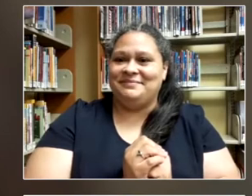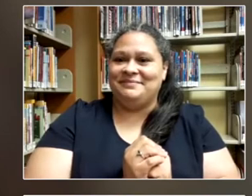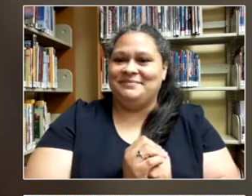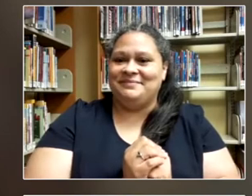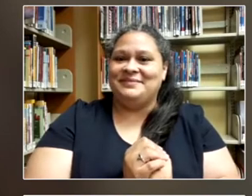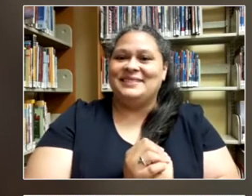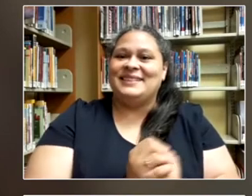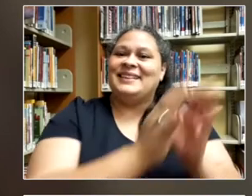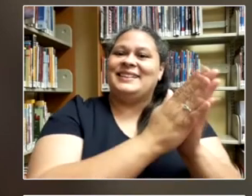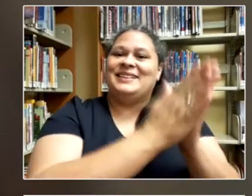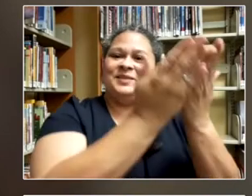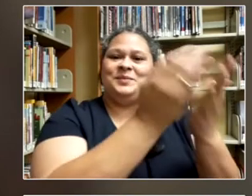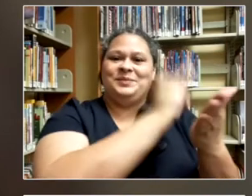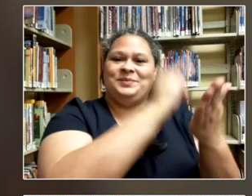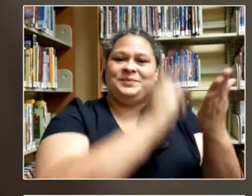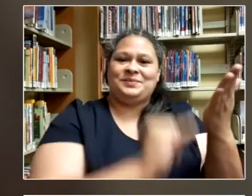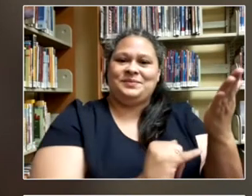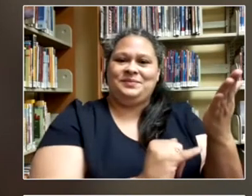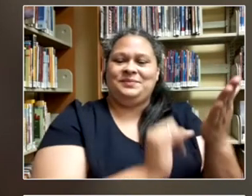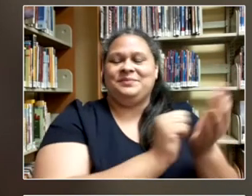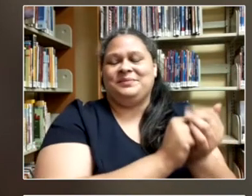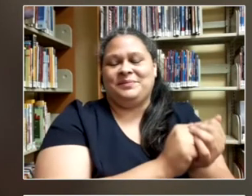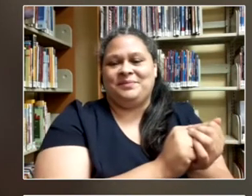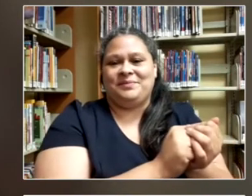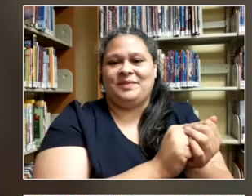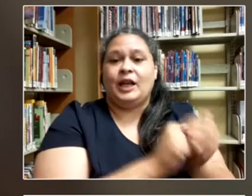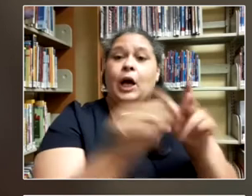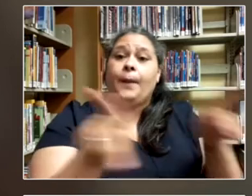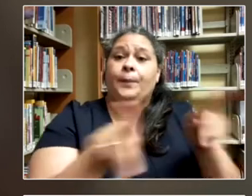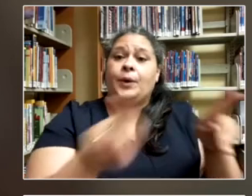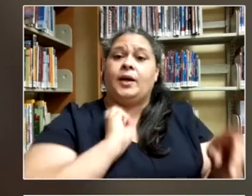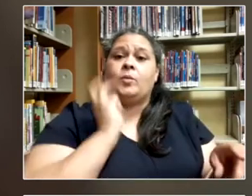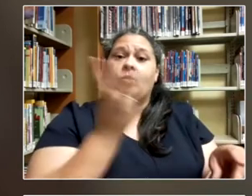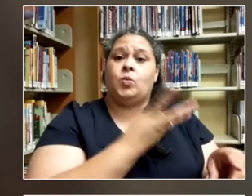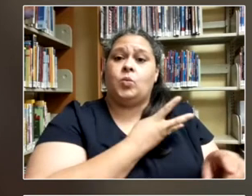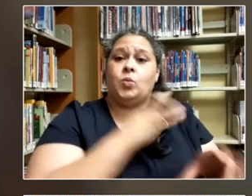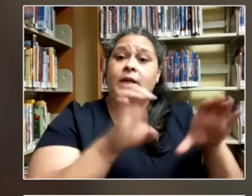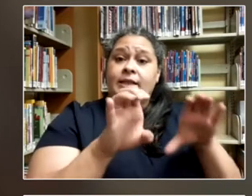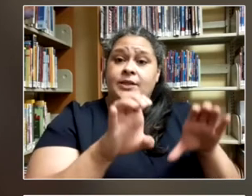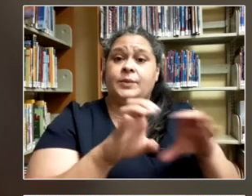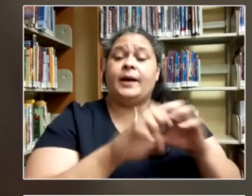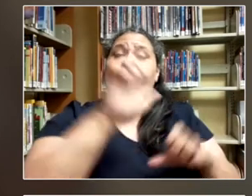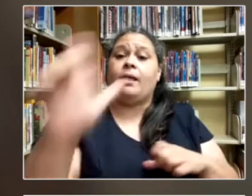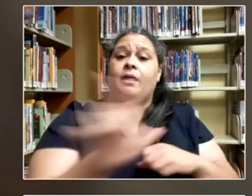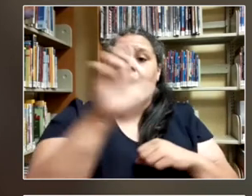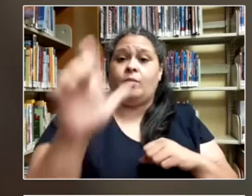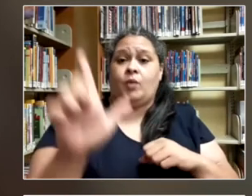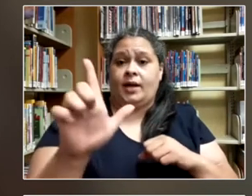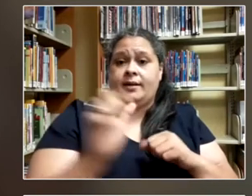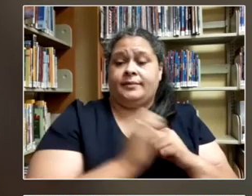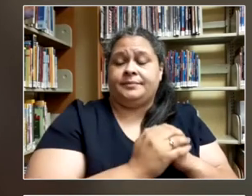This is Mini Book Plus Art Virtually, a program that takes place at the library as part of our